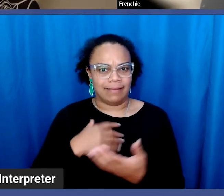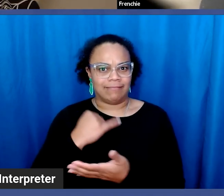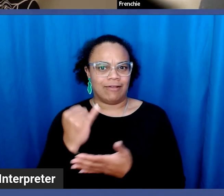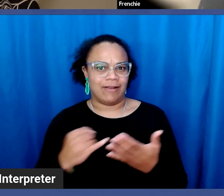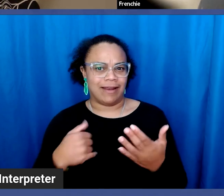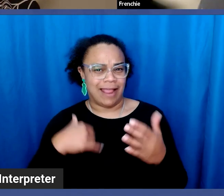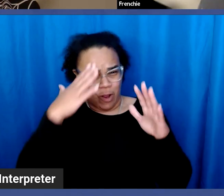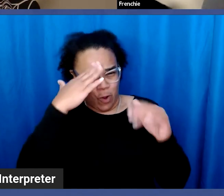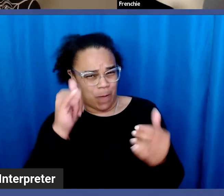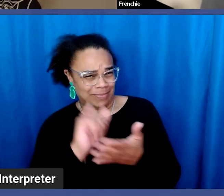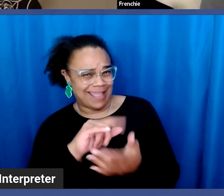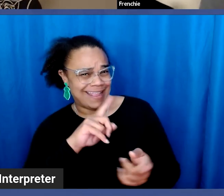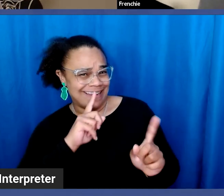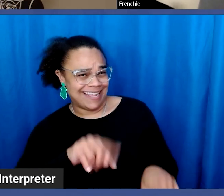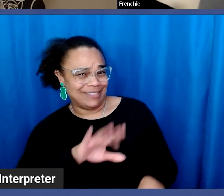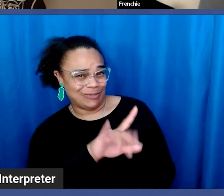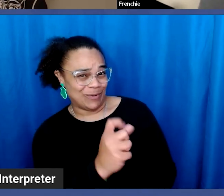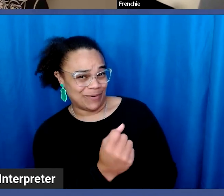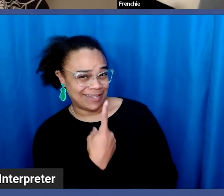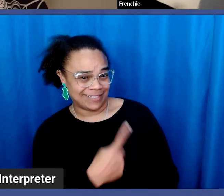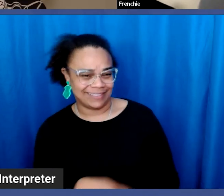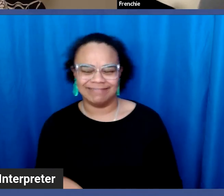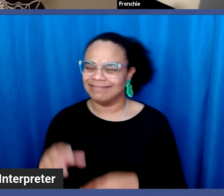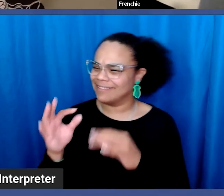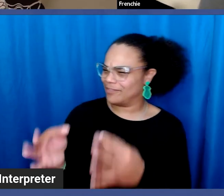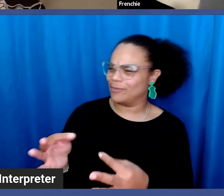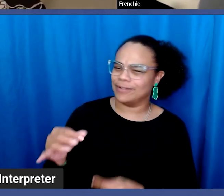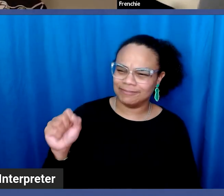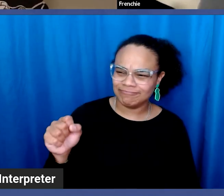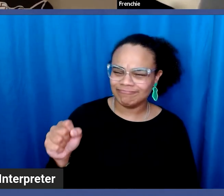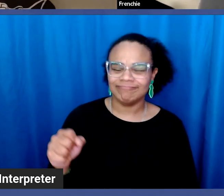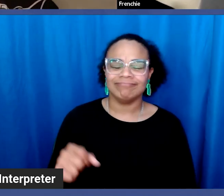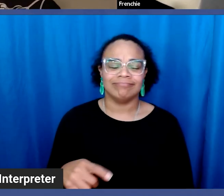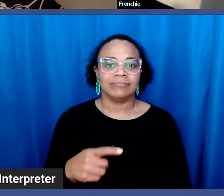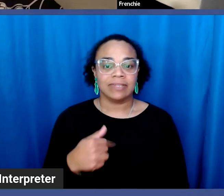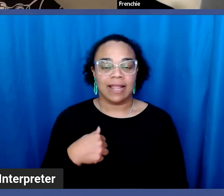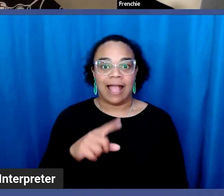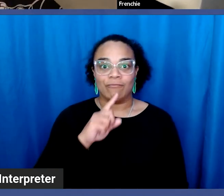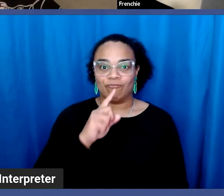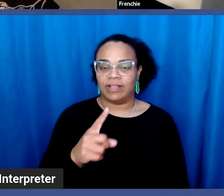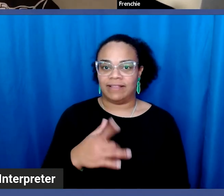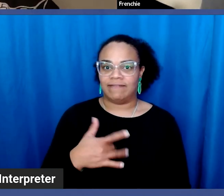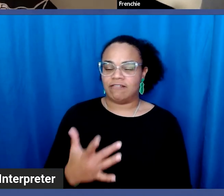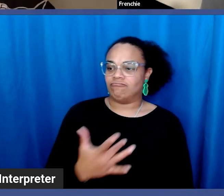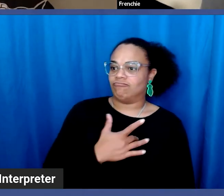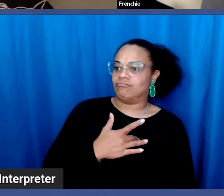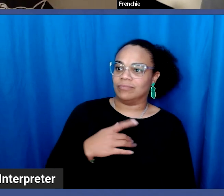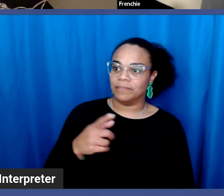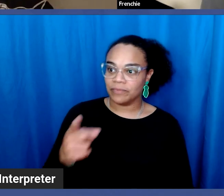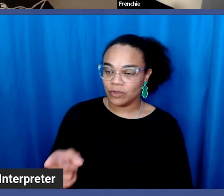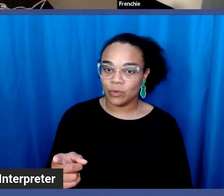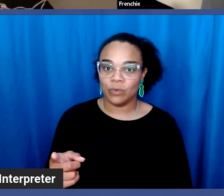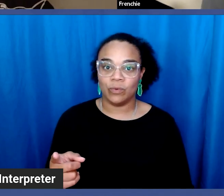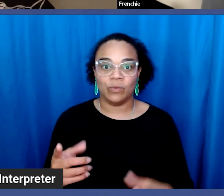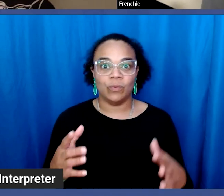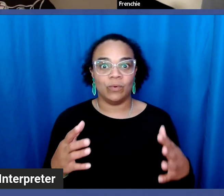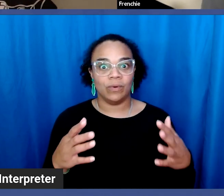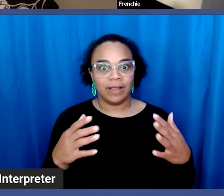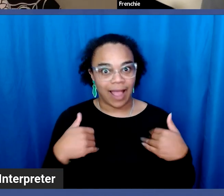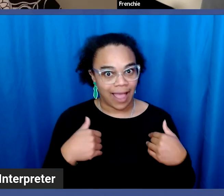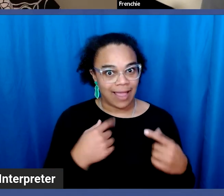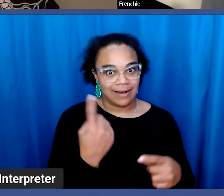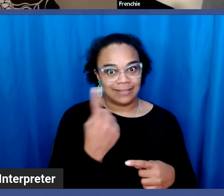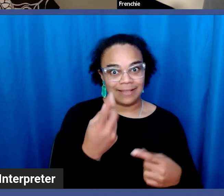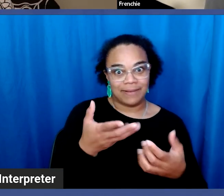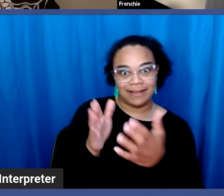Yes, I hope that answers your question. Absolutely. I'm really struck by how you had someone commission a